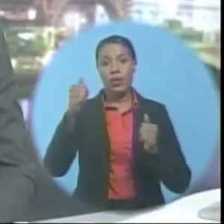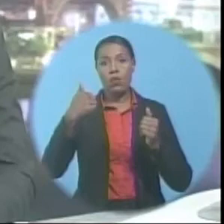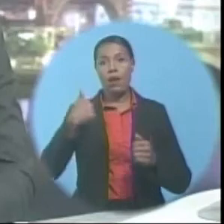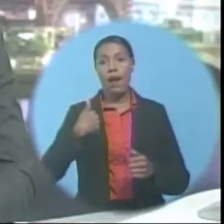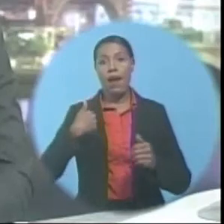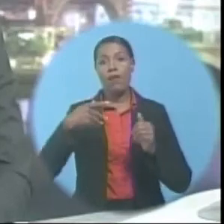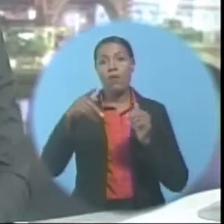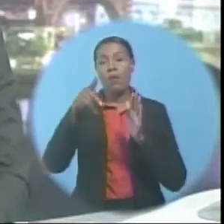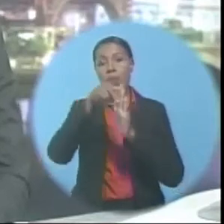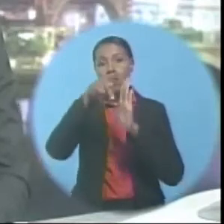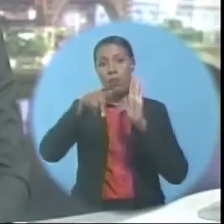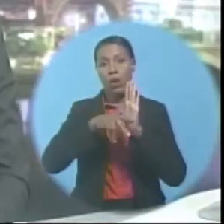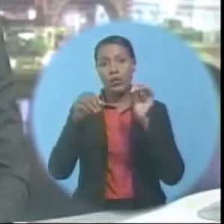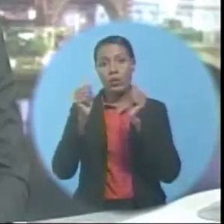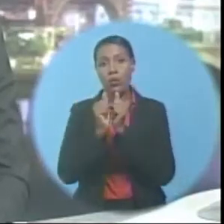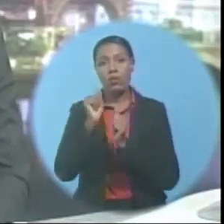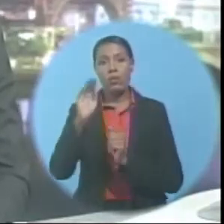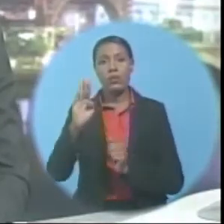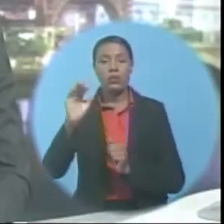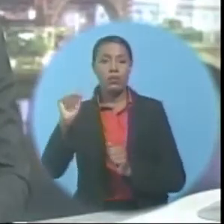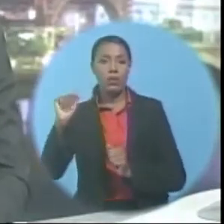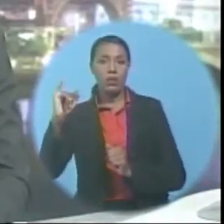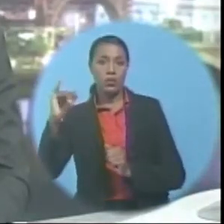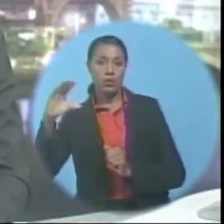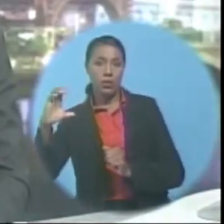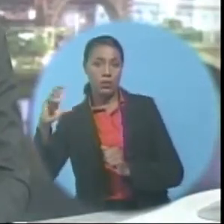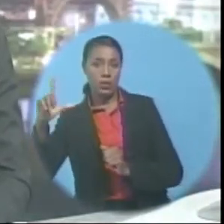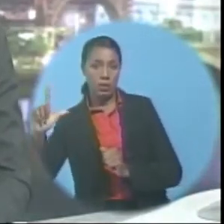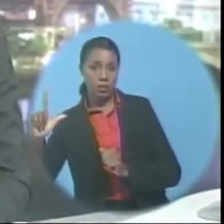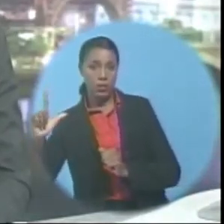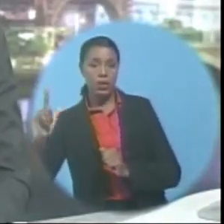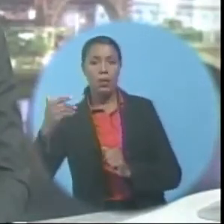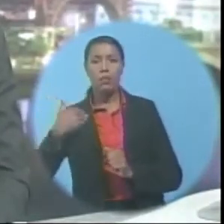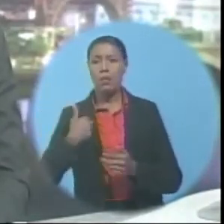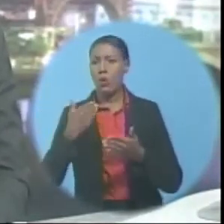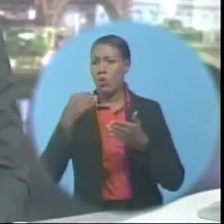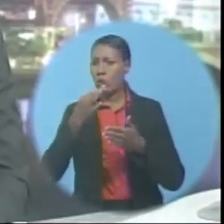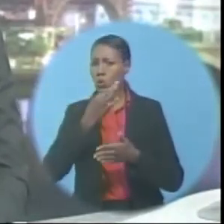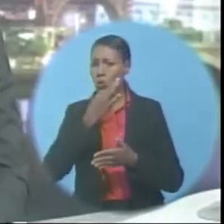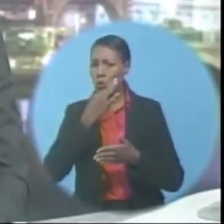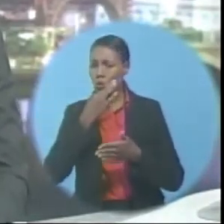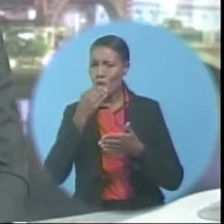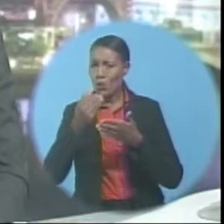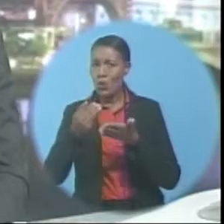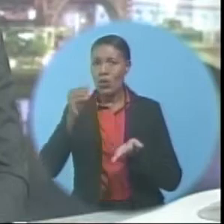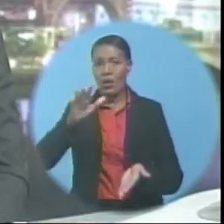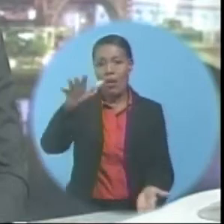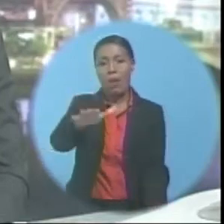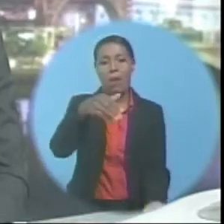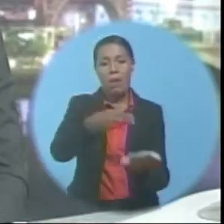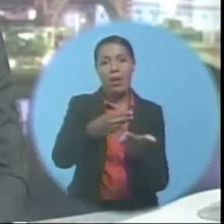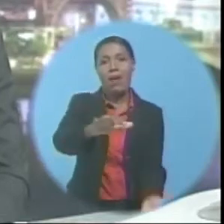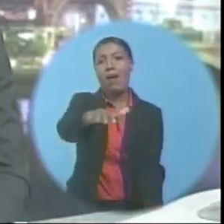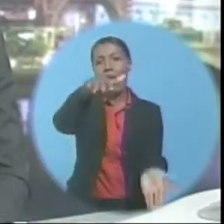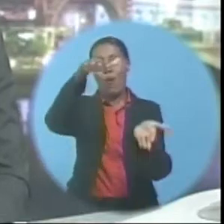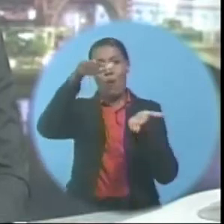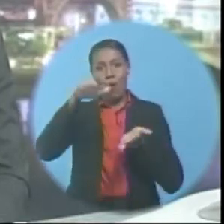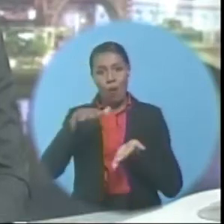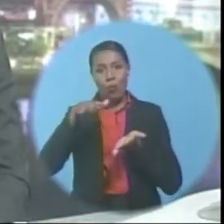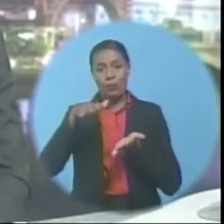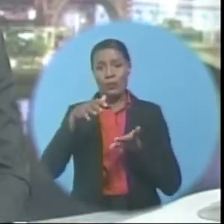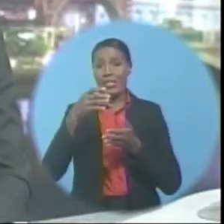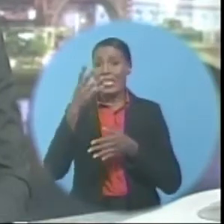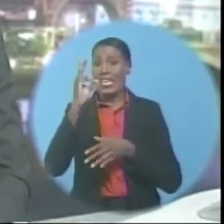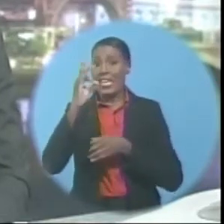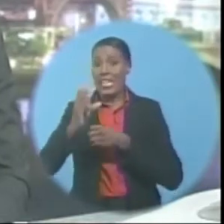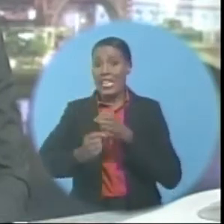Regional policyholders of the British American Insurance Company Limited may be one step closer to receiving a payout 8